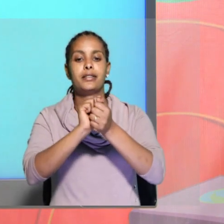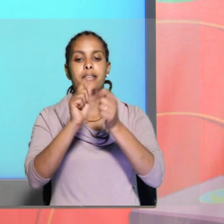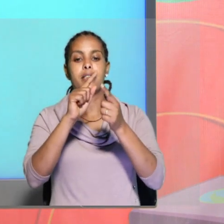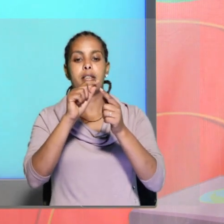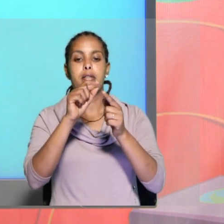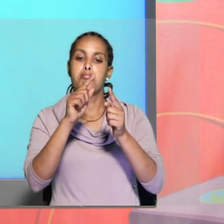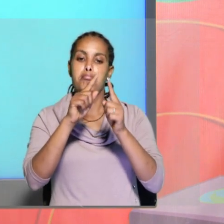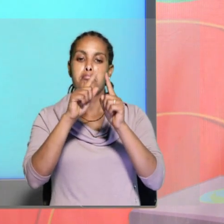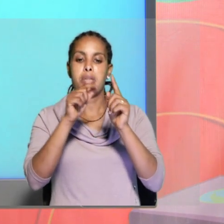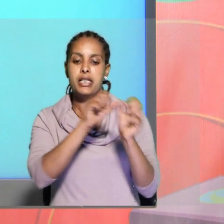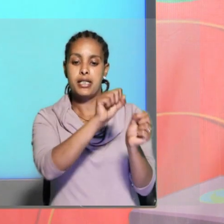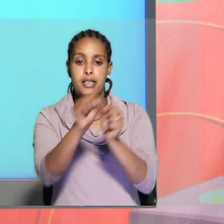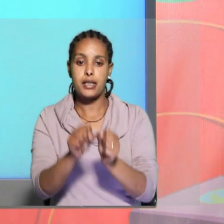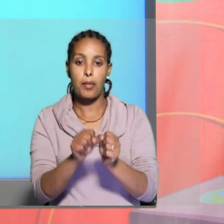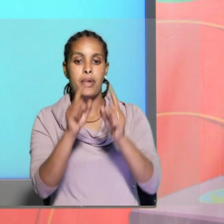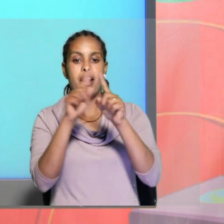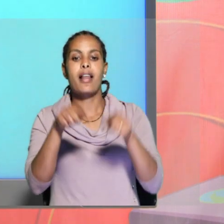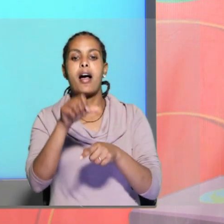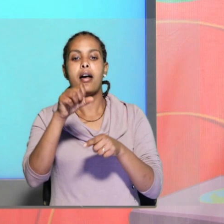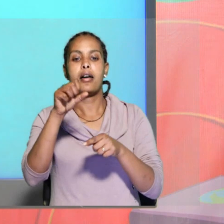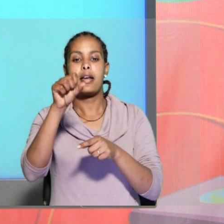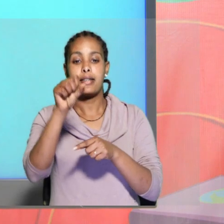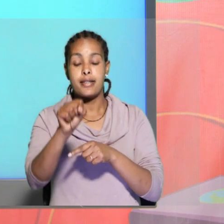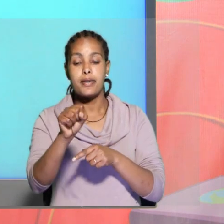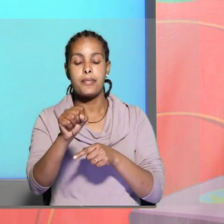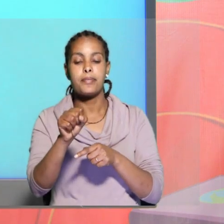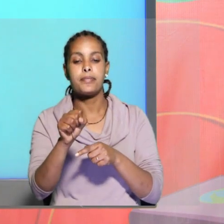system, delta S of the system,